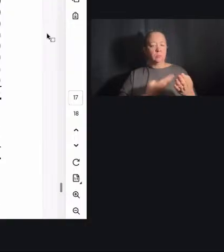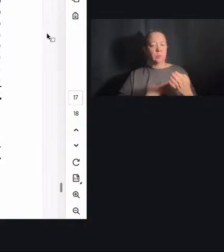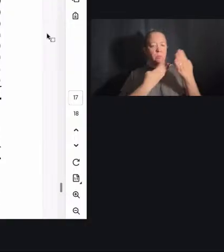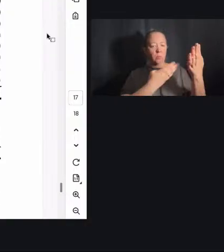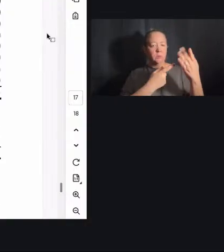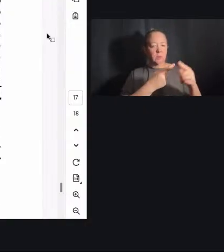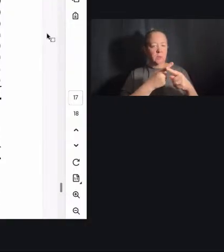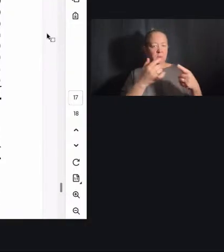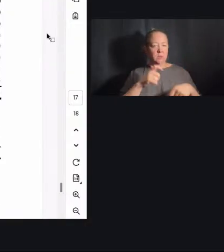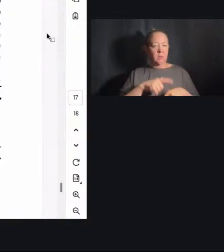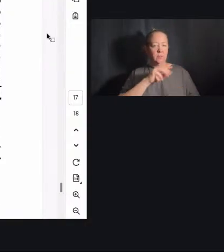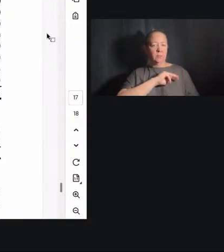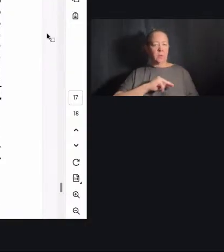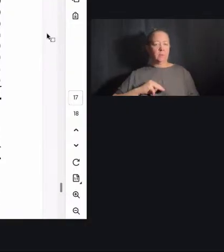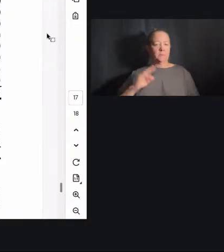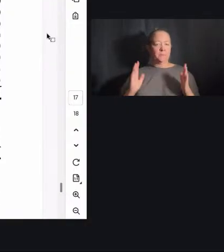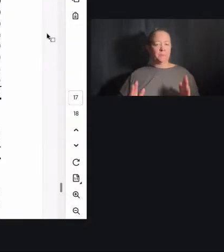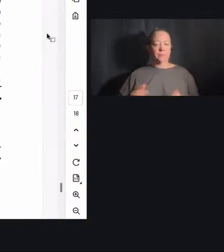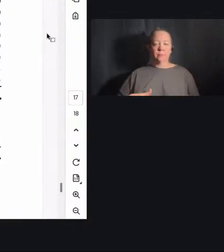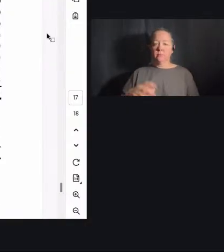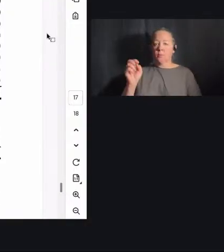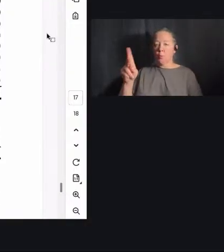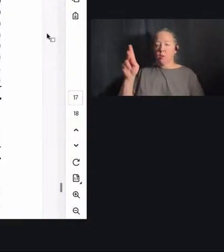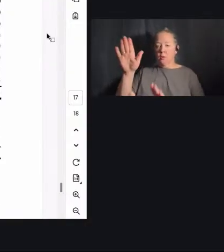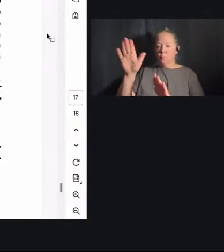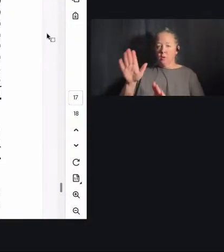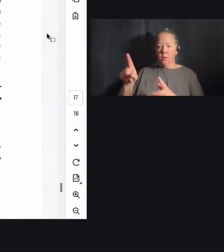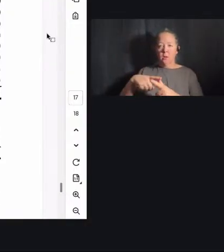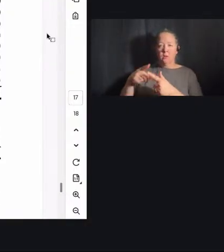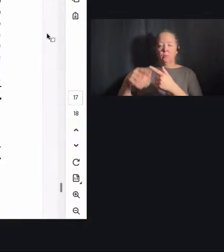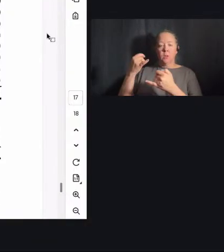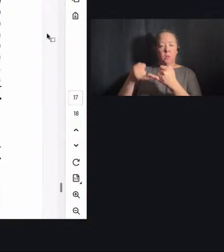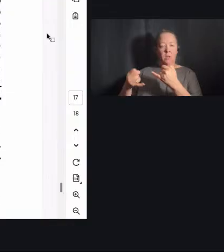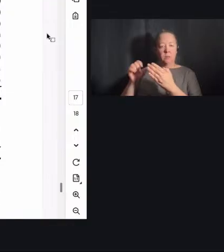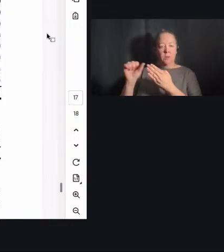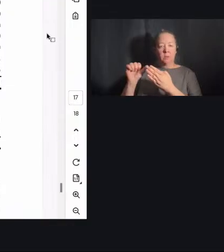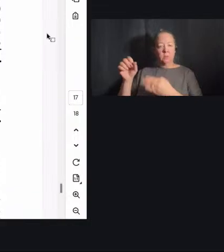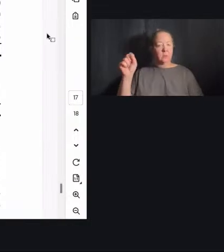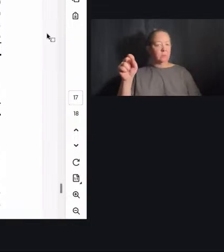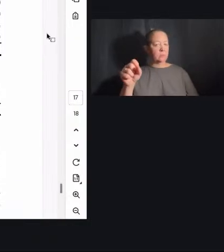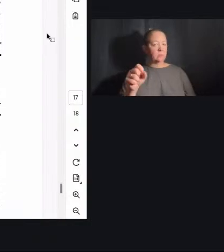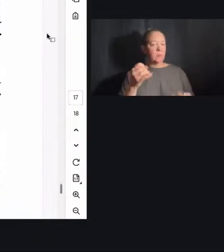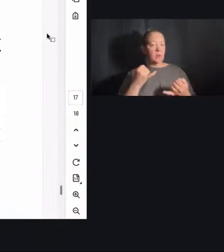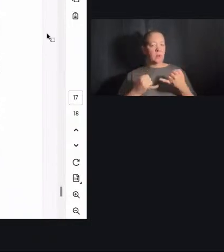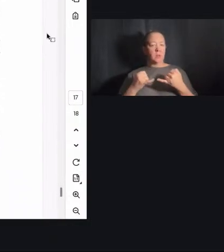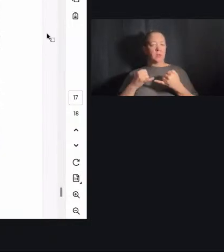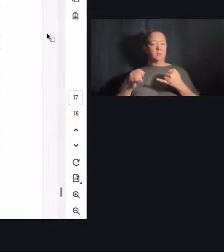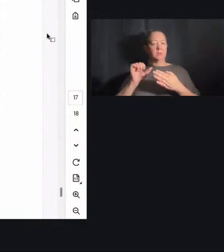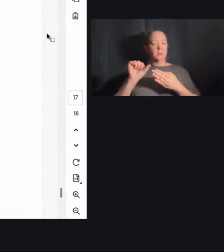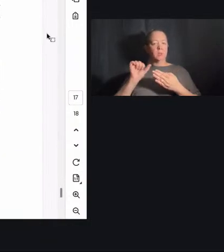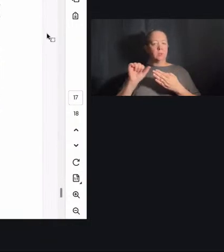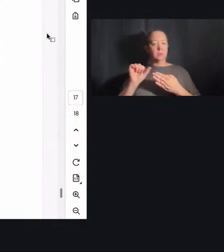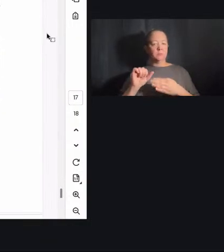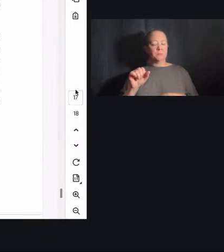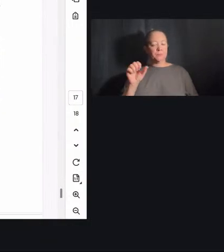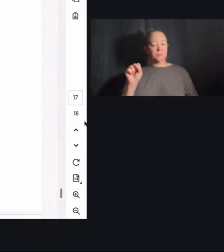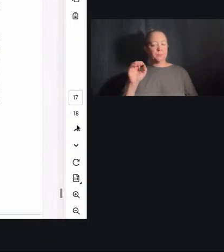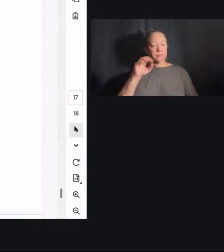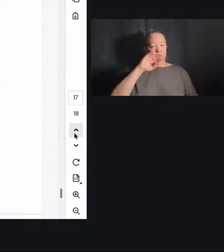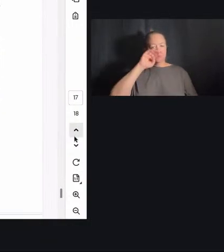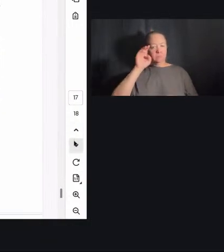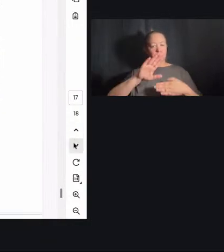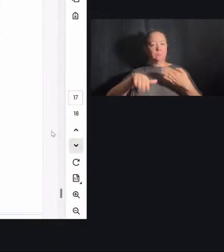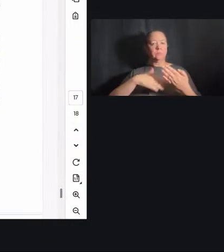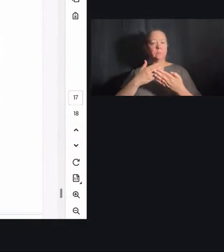Great, okay. If we go. Oh, yeah, so now we're on the last page. You go to the last page. So all of these,